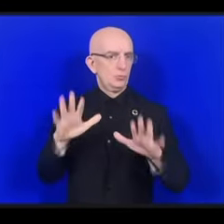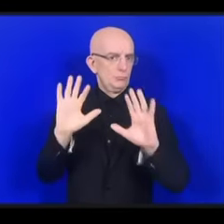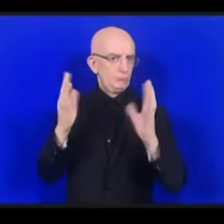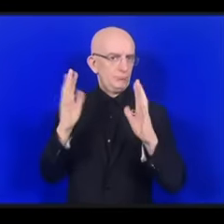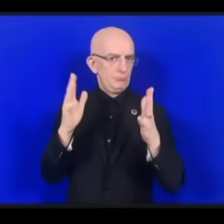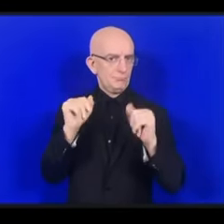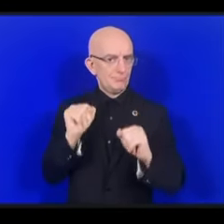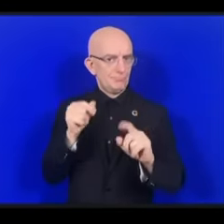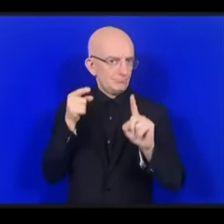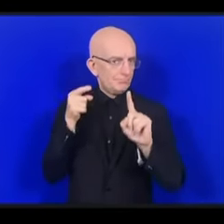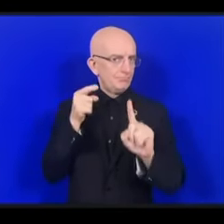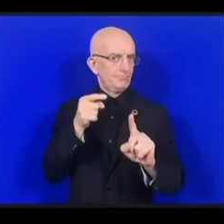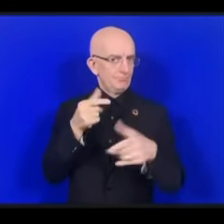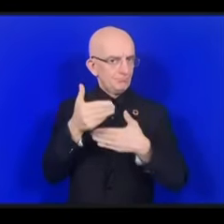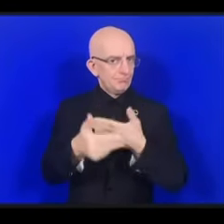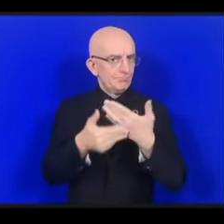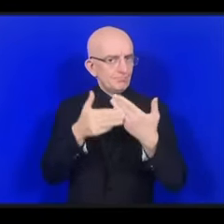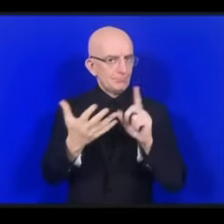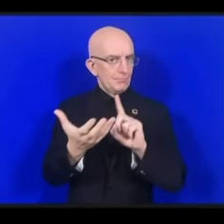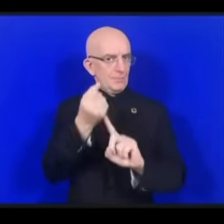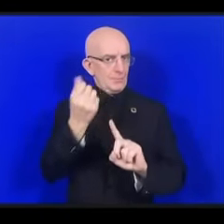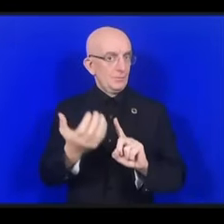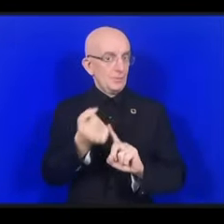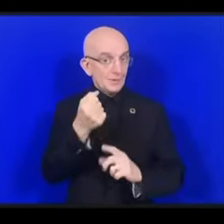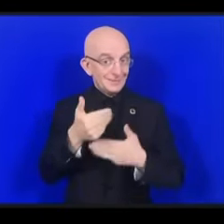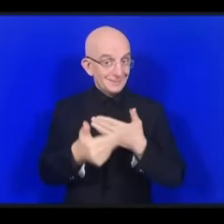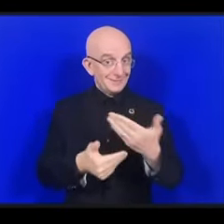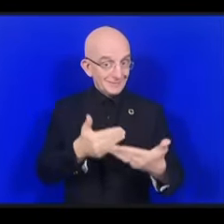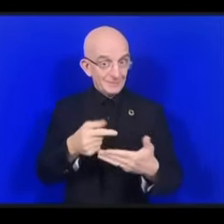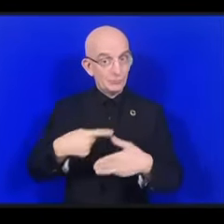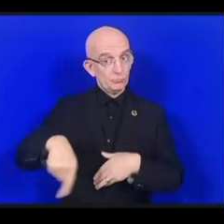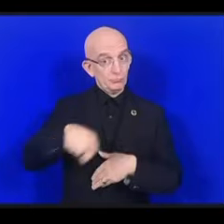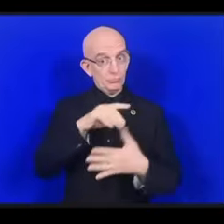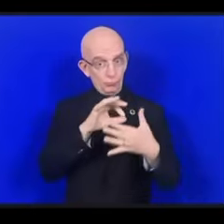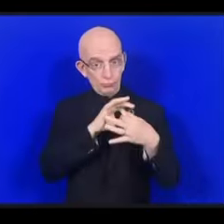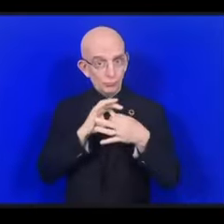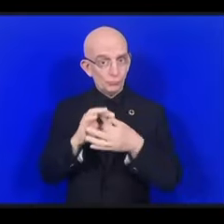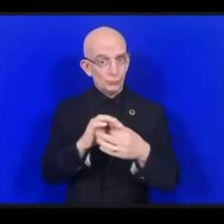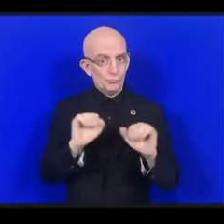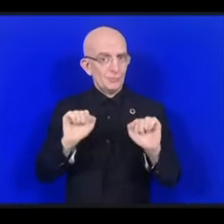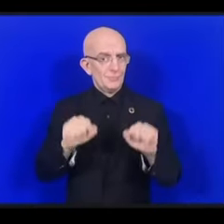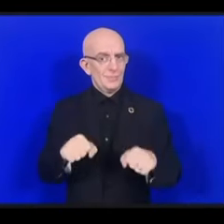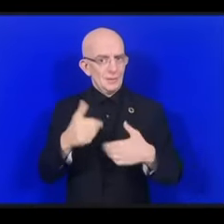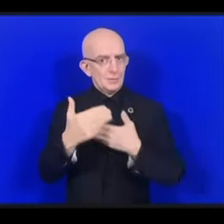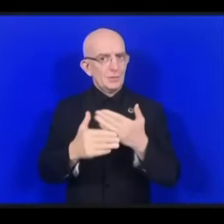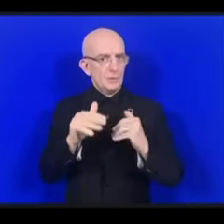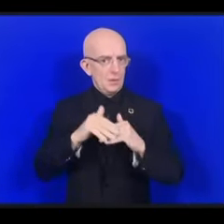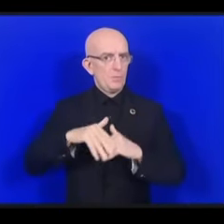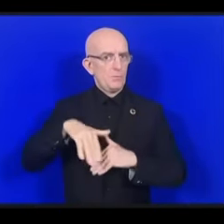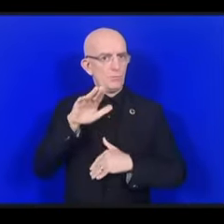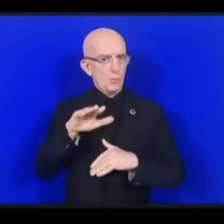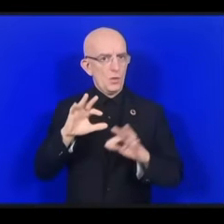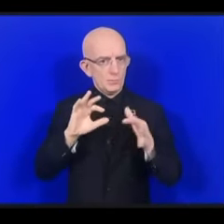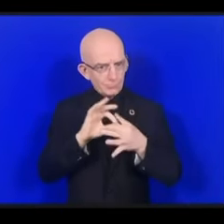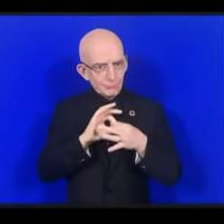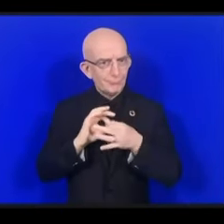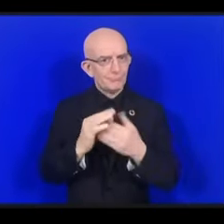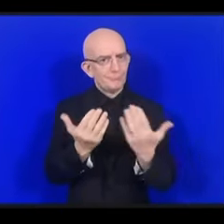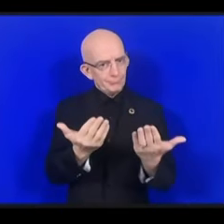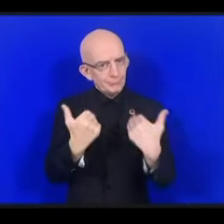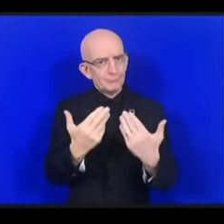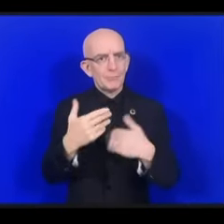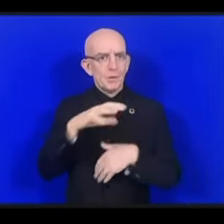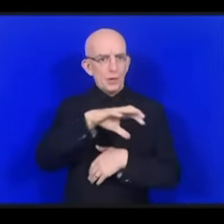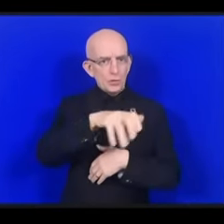Together, let us do more, empowering more countries and all stakeholders from an inclusive and